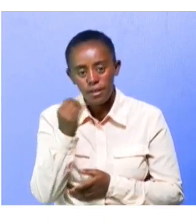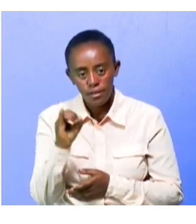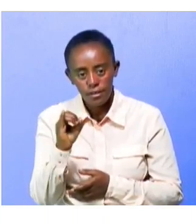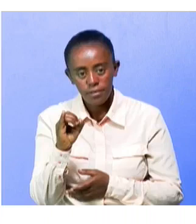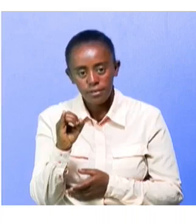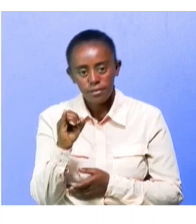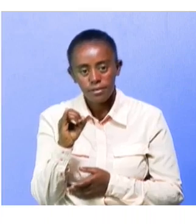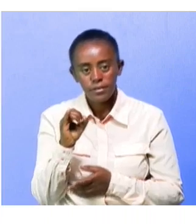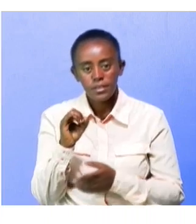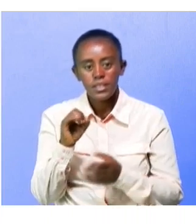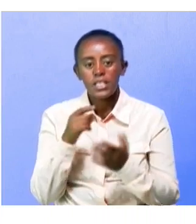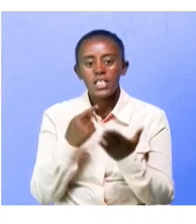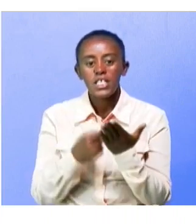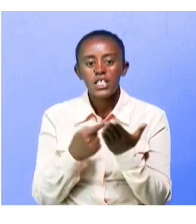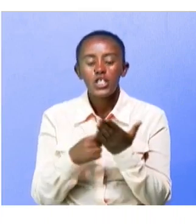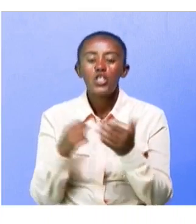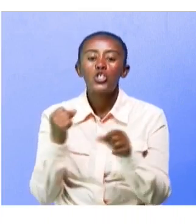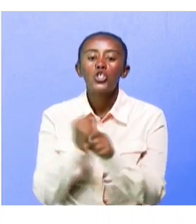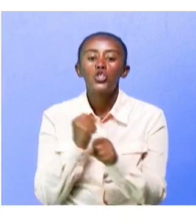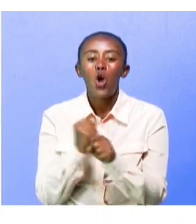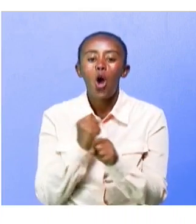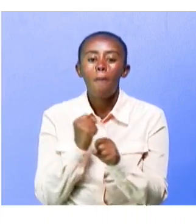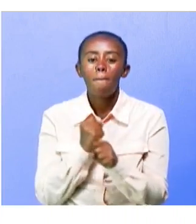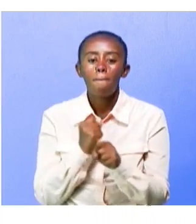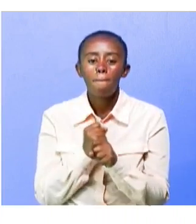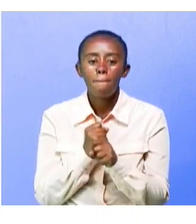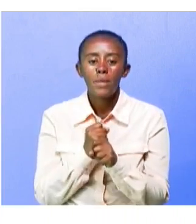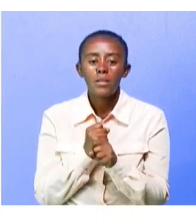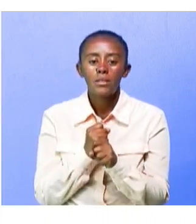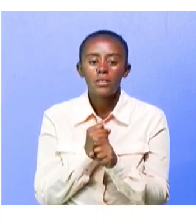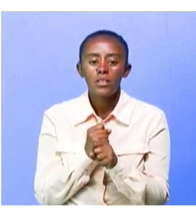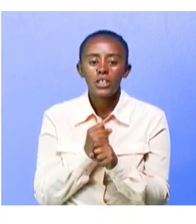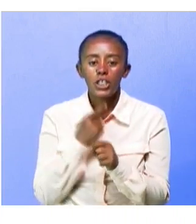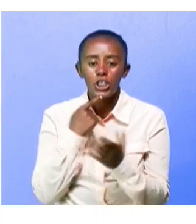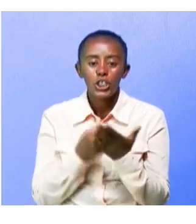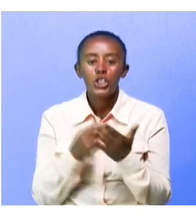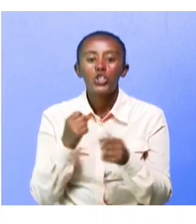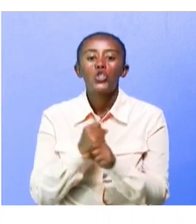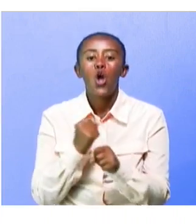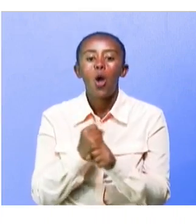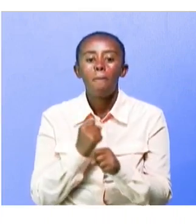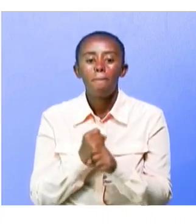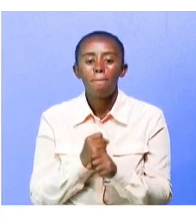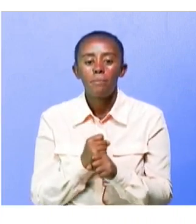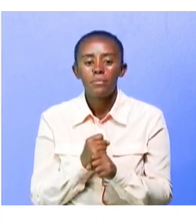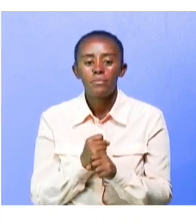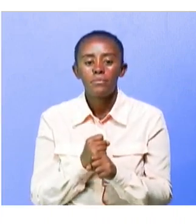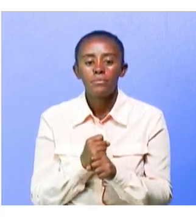this job is